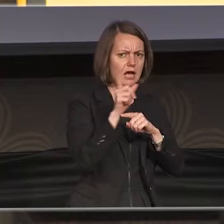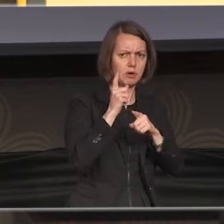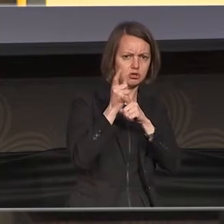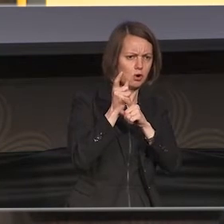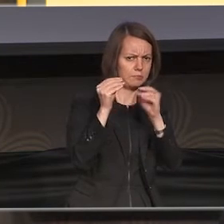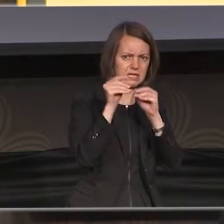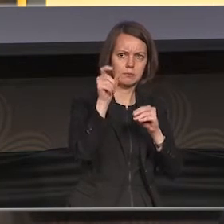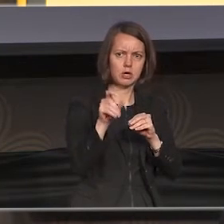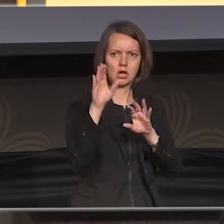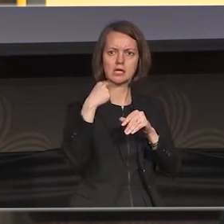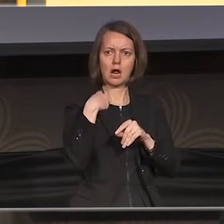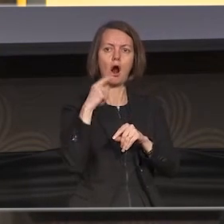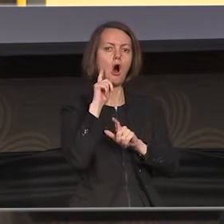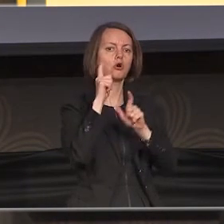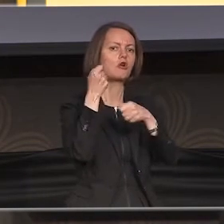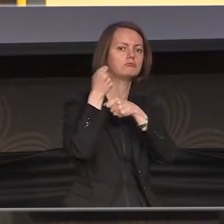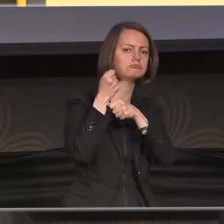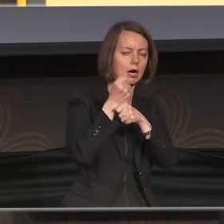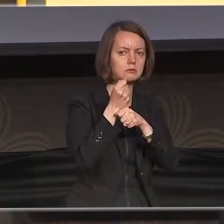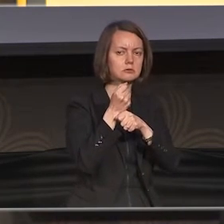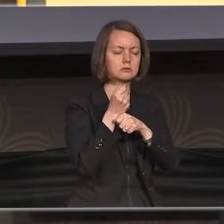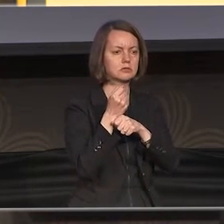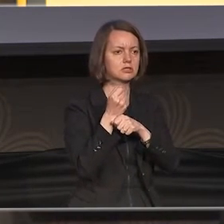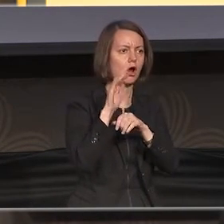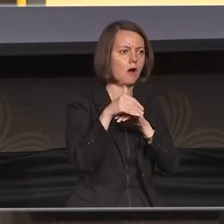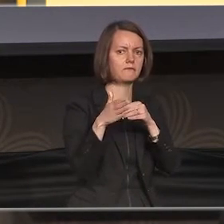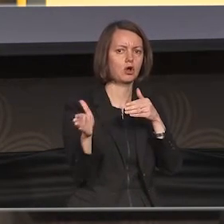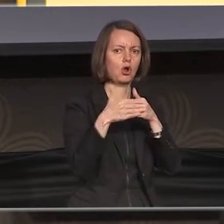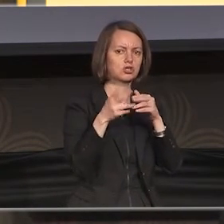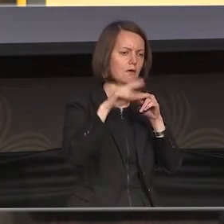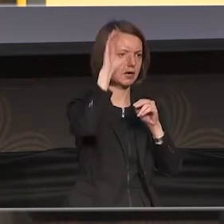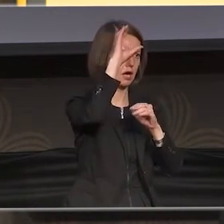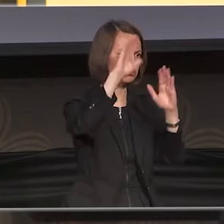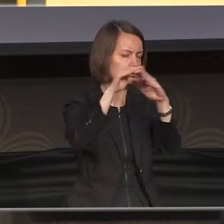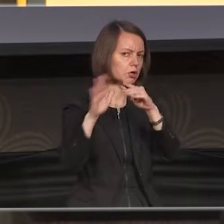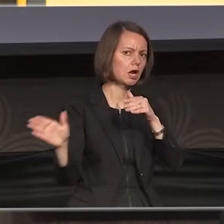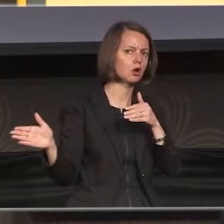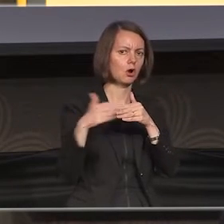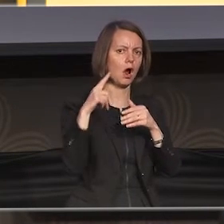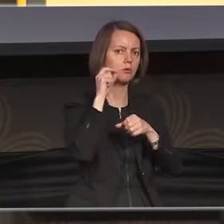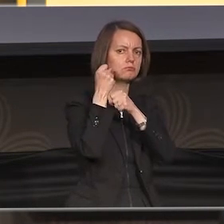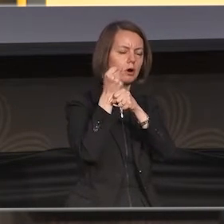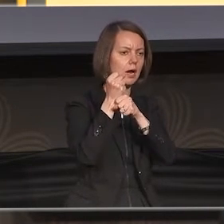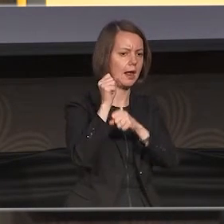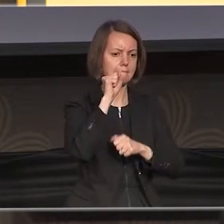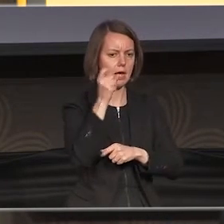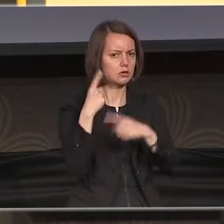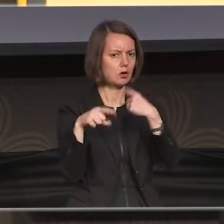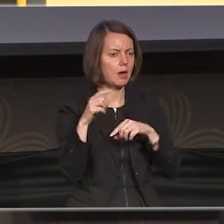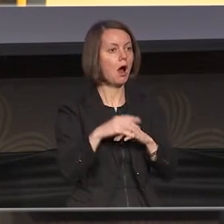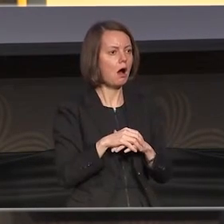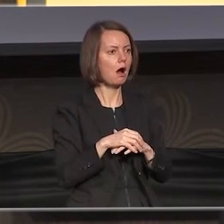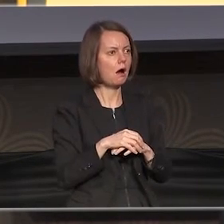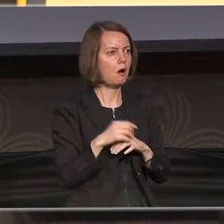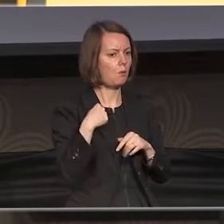when I said I was going to the rally there about the closure of remote communities. And he said to me that